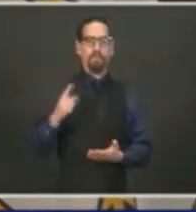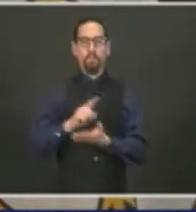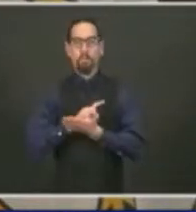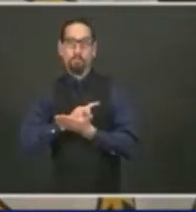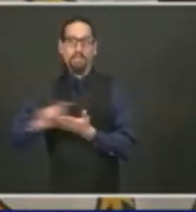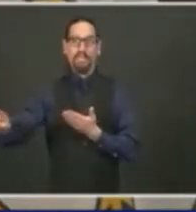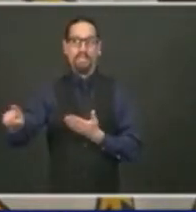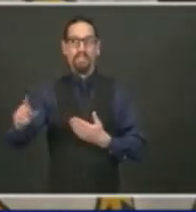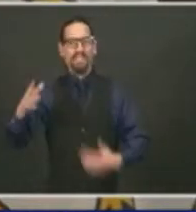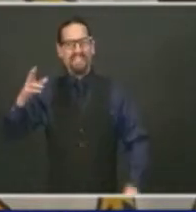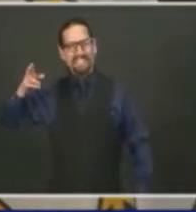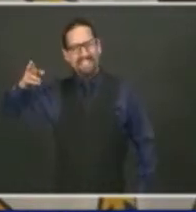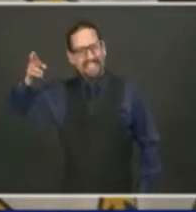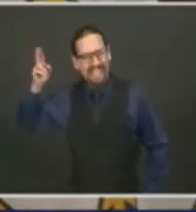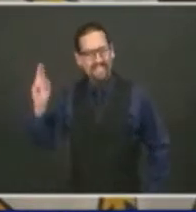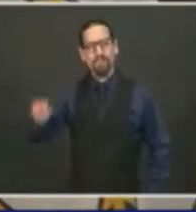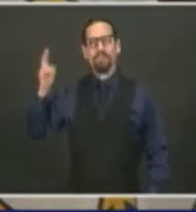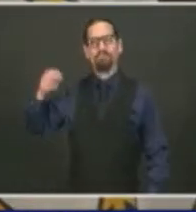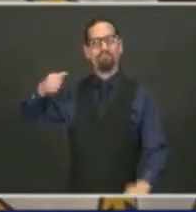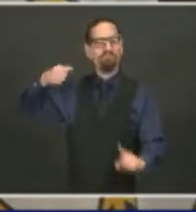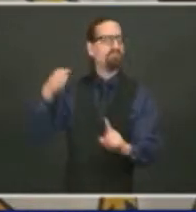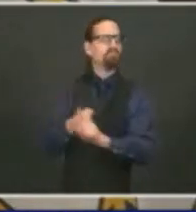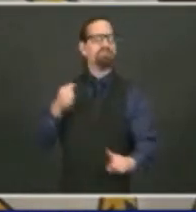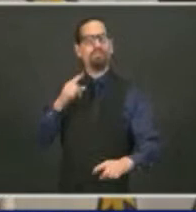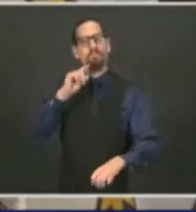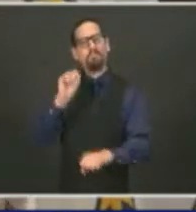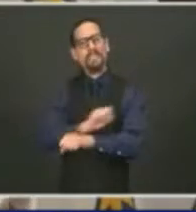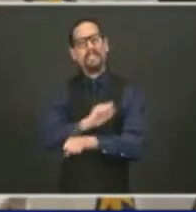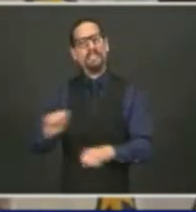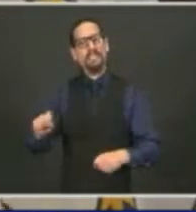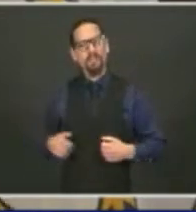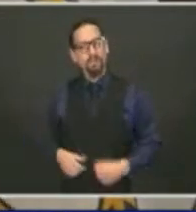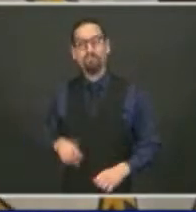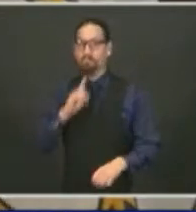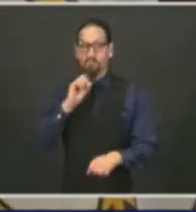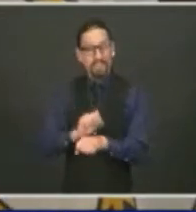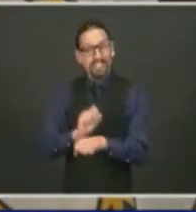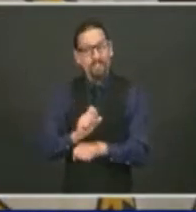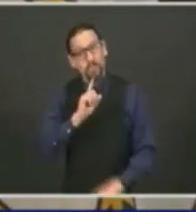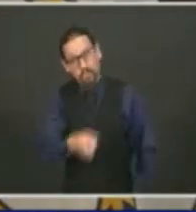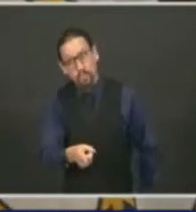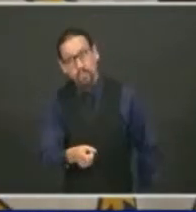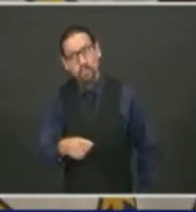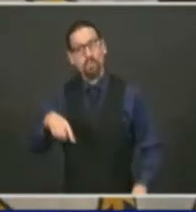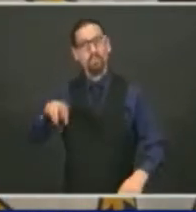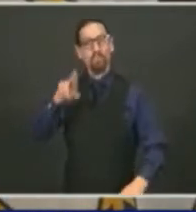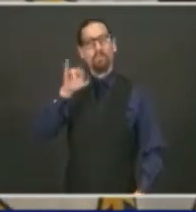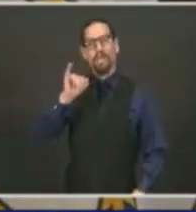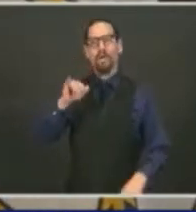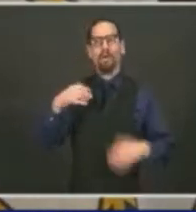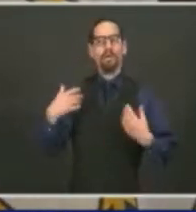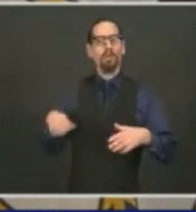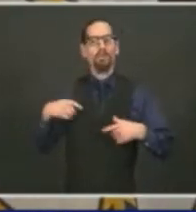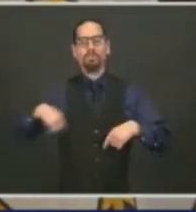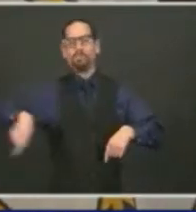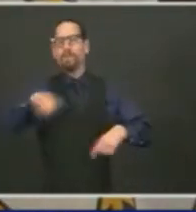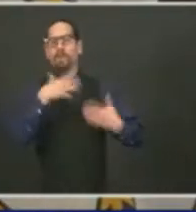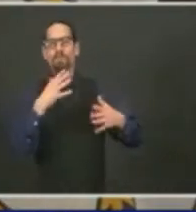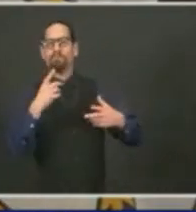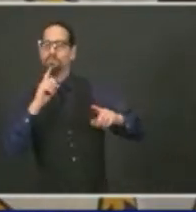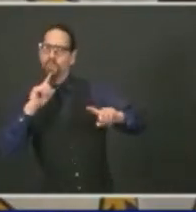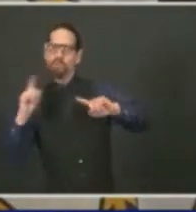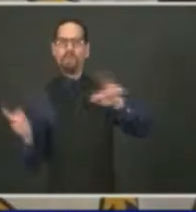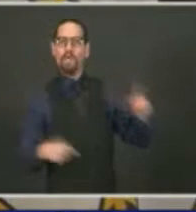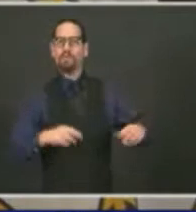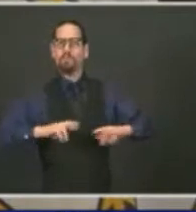moment, as we all know. That term has been used a number of times, holds true, and Rhode Island is really responding in an unprecedented way. I'm